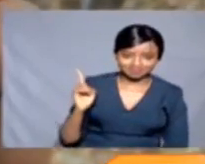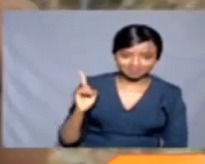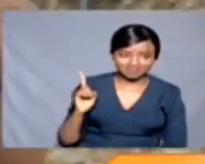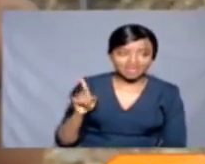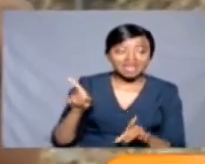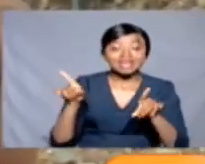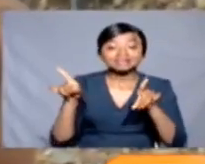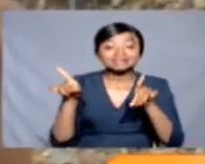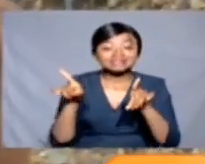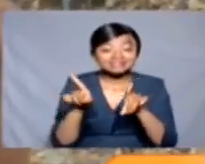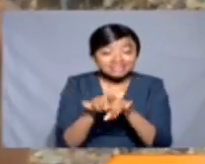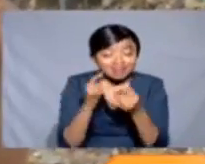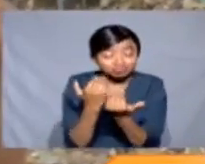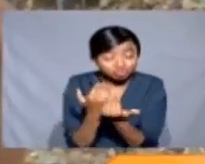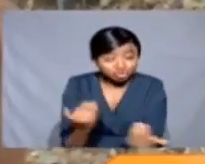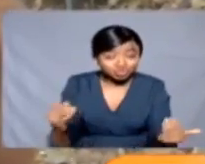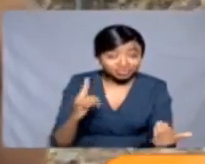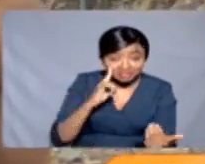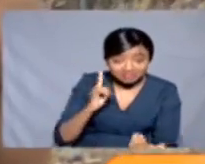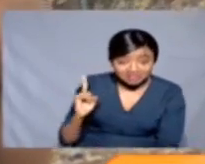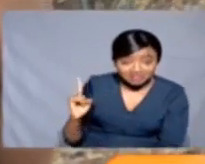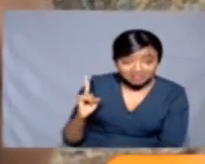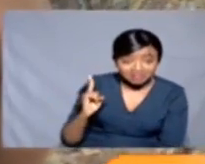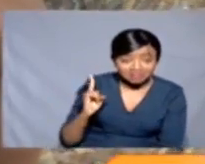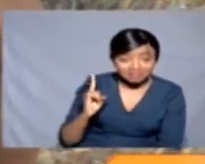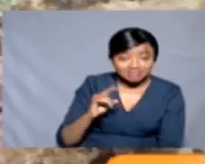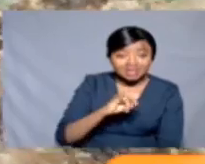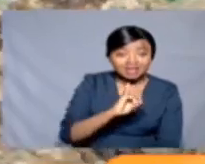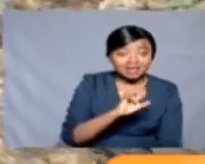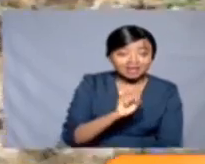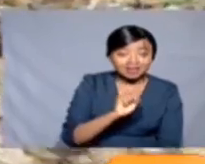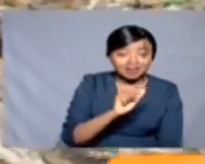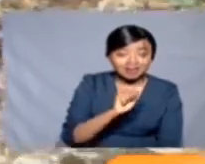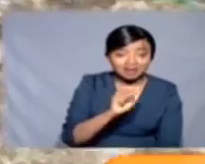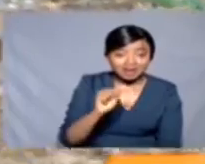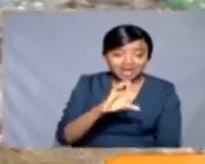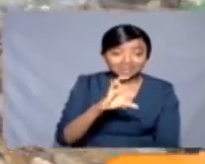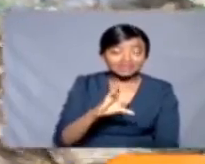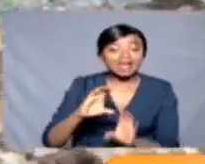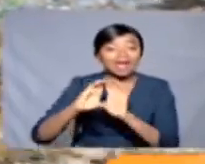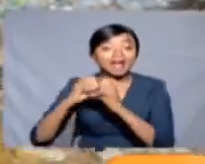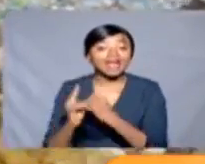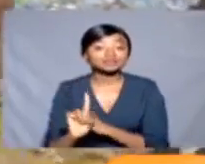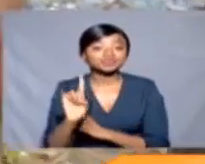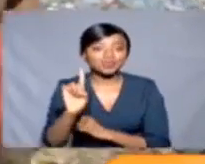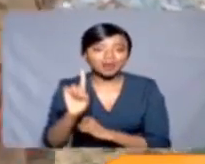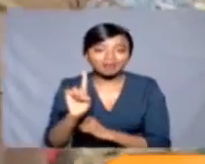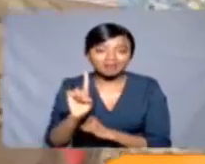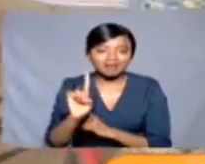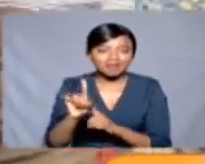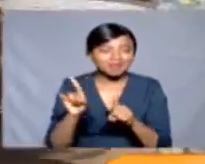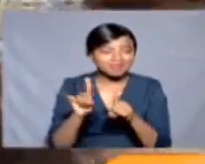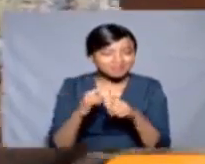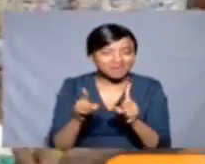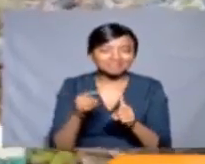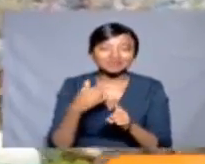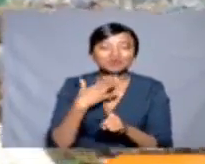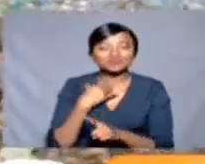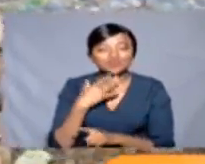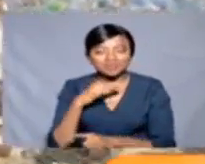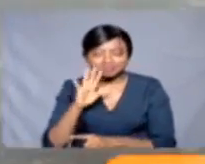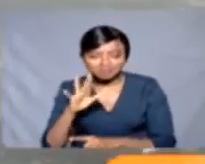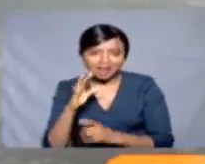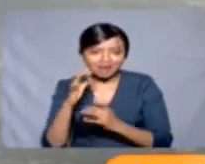Even those as young as Isaac Chiteri. Chiteri is a class 1 pupil and still has a long way to achieve